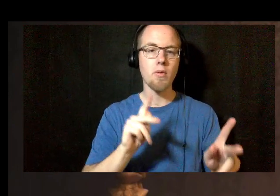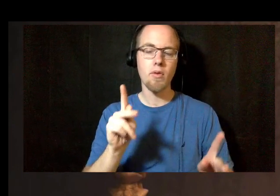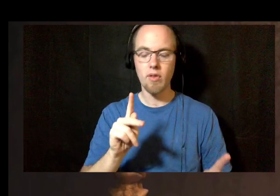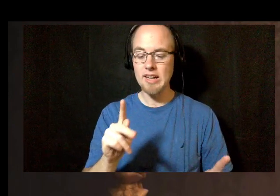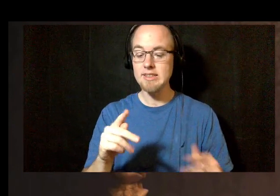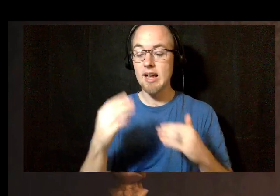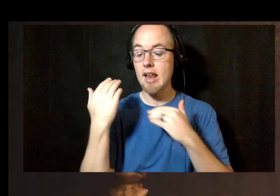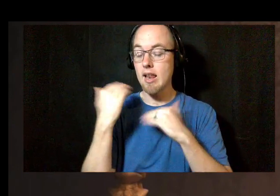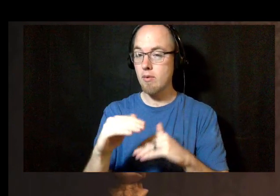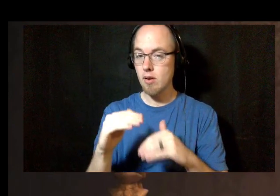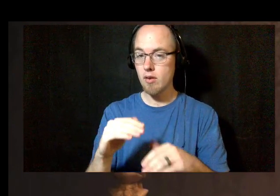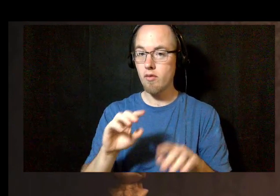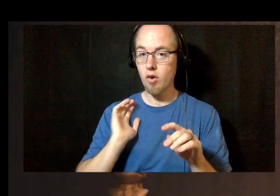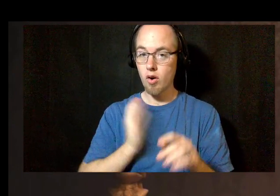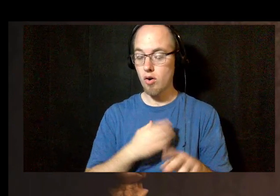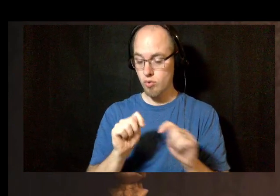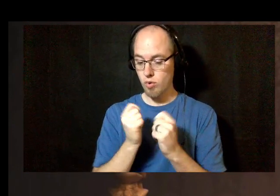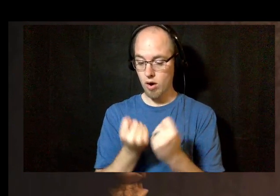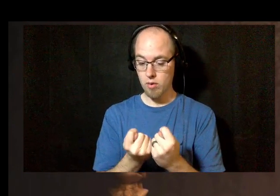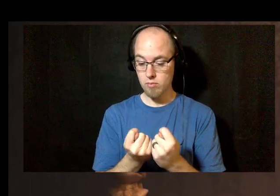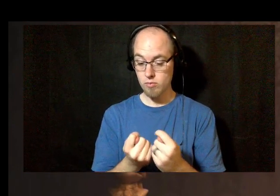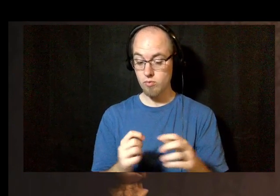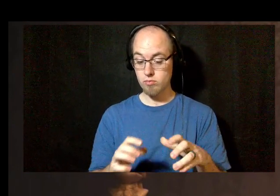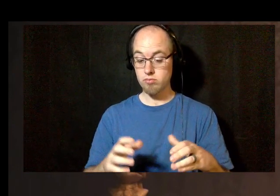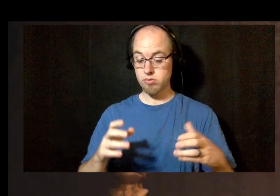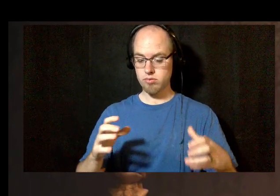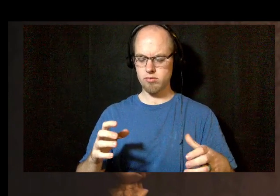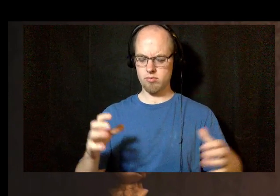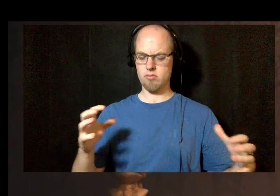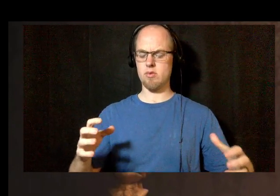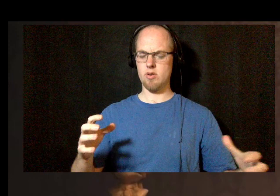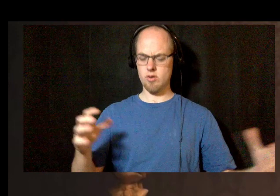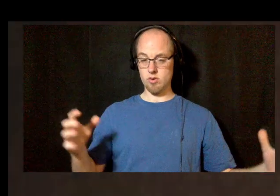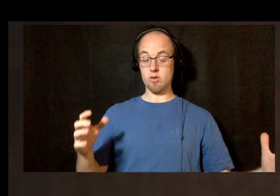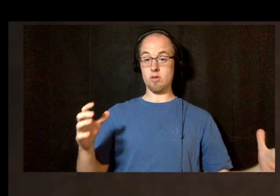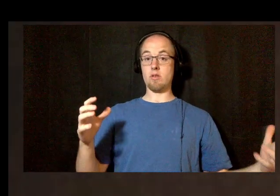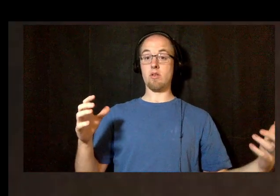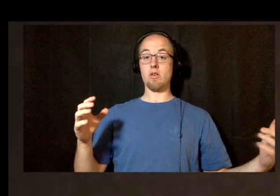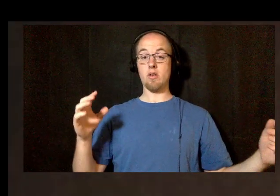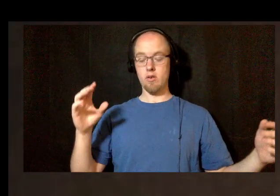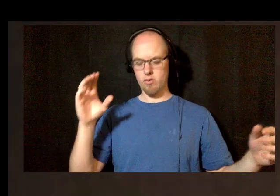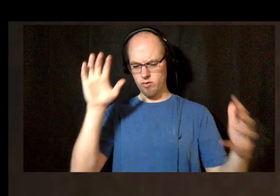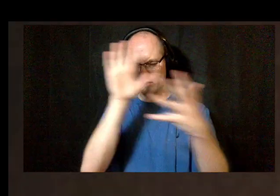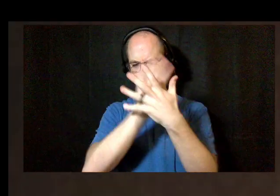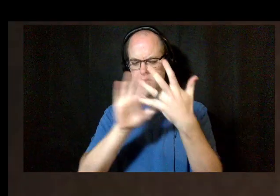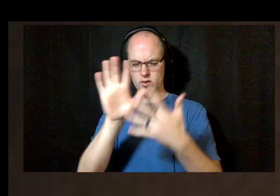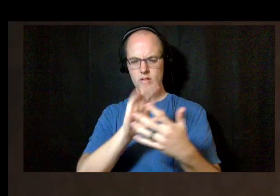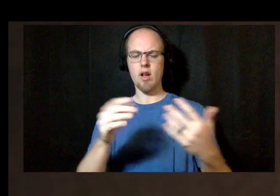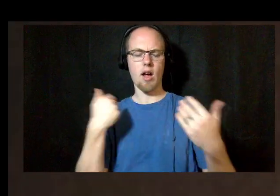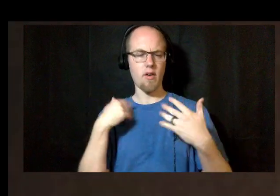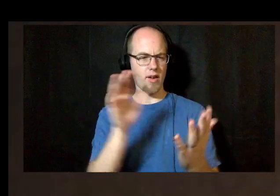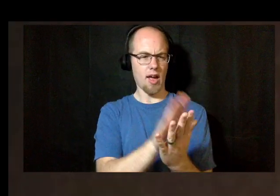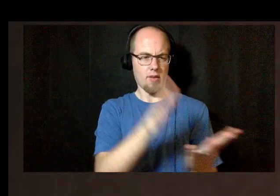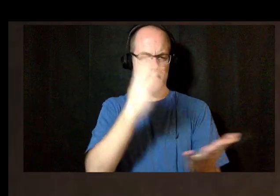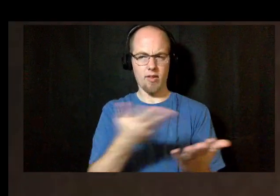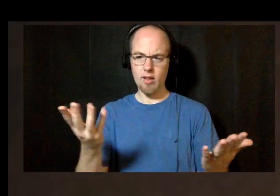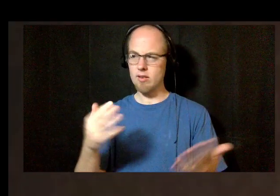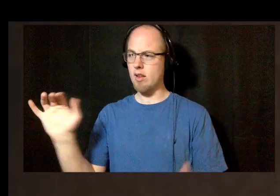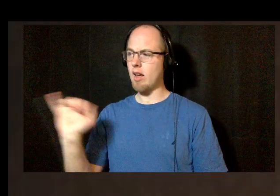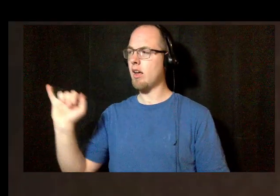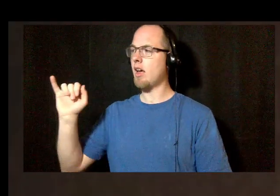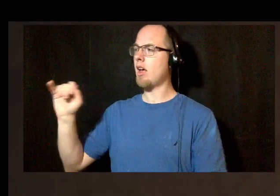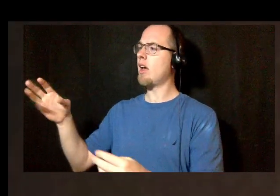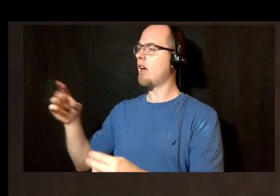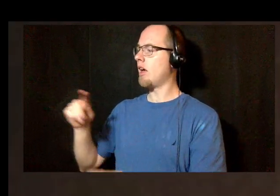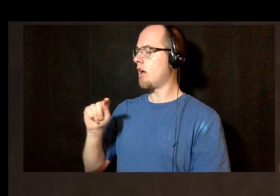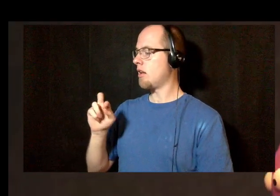tribe. Any more than that, it starts to get confusing, which is why we created abstract constructs like territories and